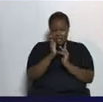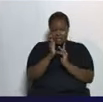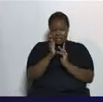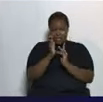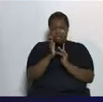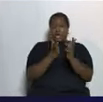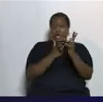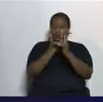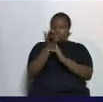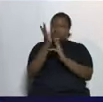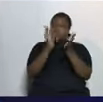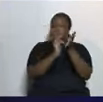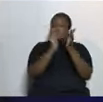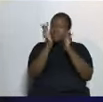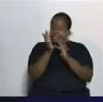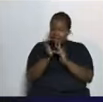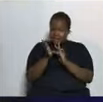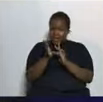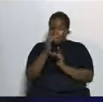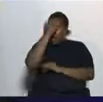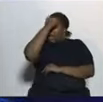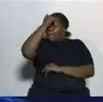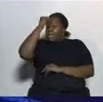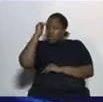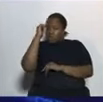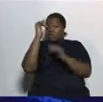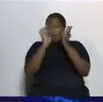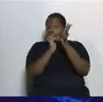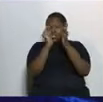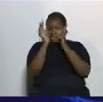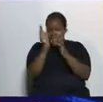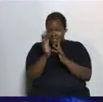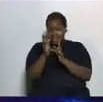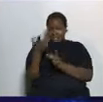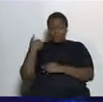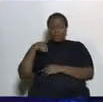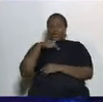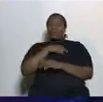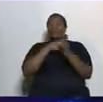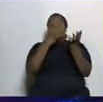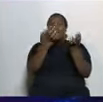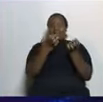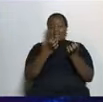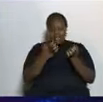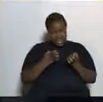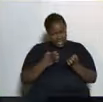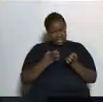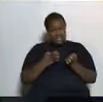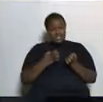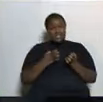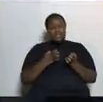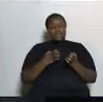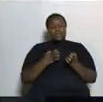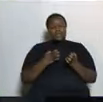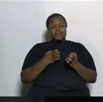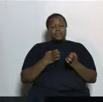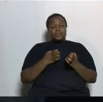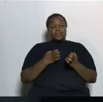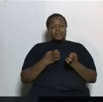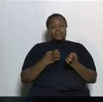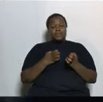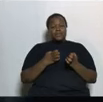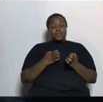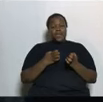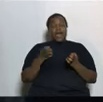Through Jesus. Kupitia Yesu Kristo. Because of Jesus. Kwa Yesu Kristo. We need not yield. We need